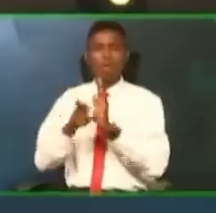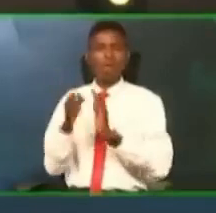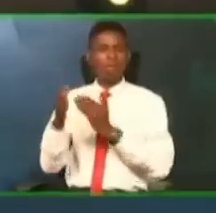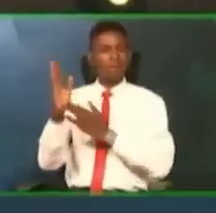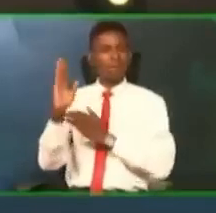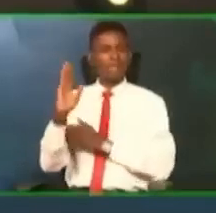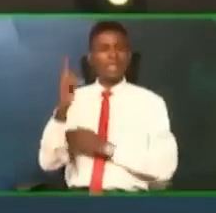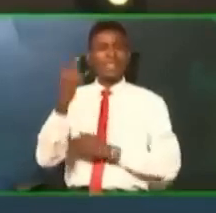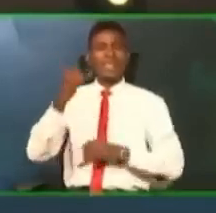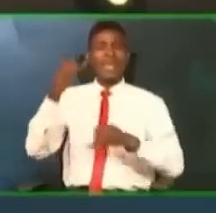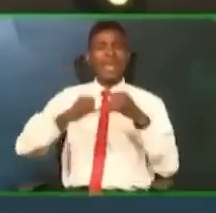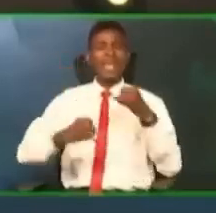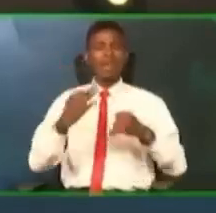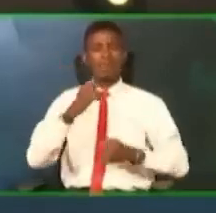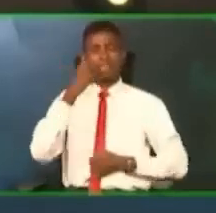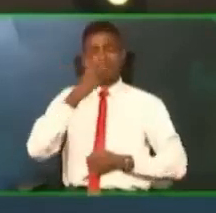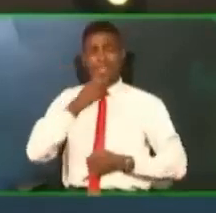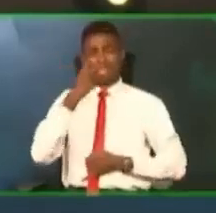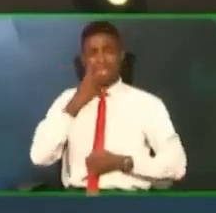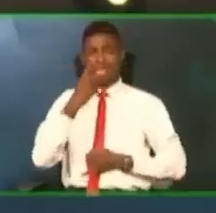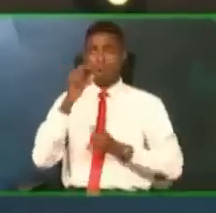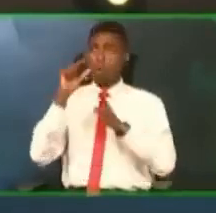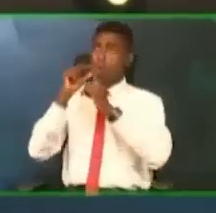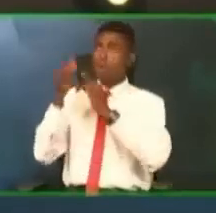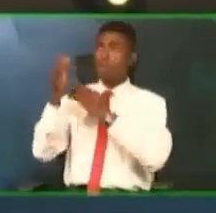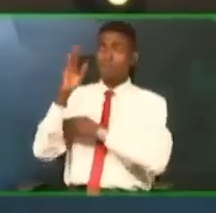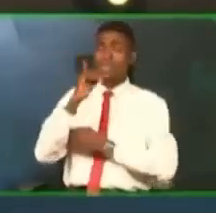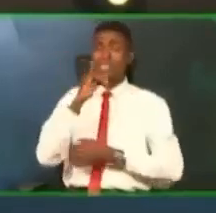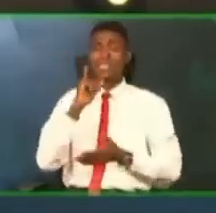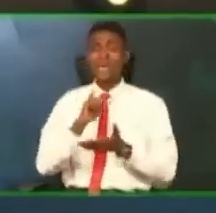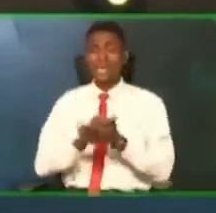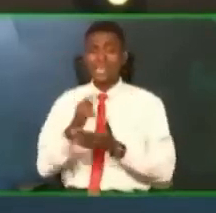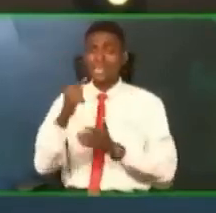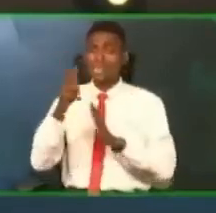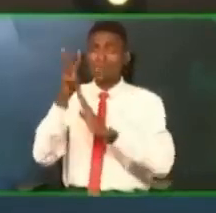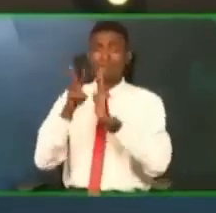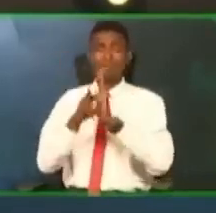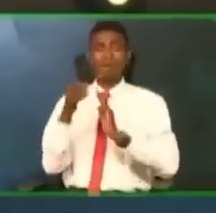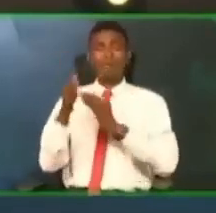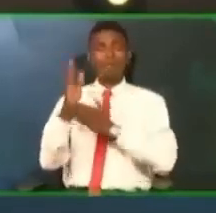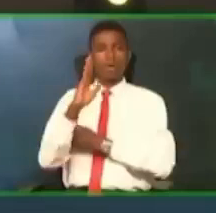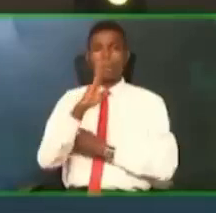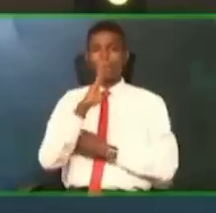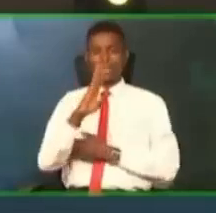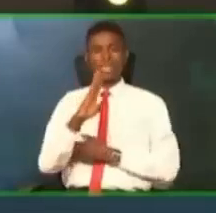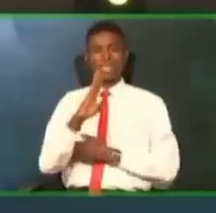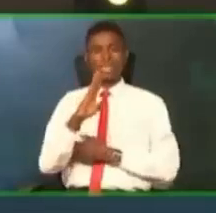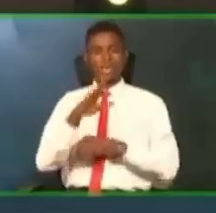of the speakings of God, is that the will of God be established in the life of the believer.